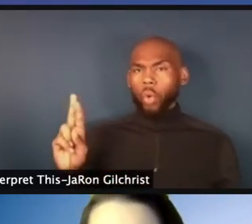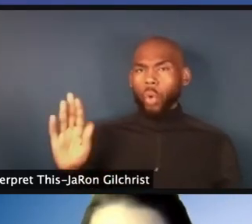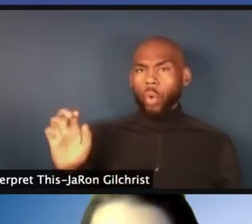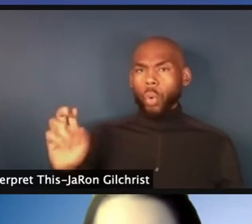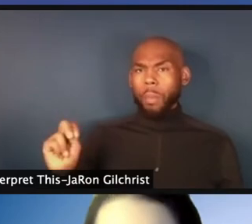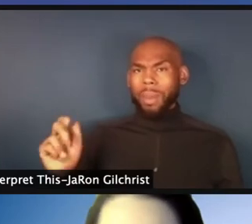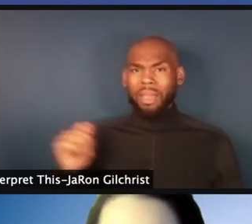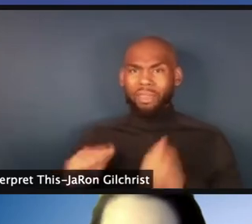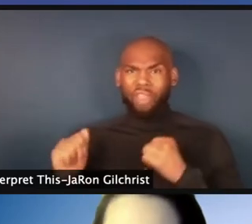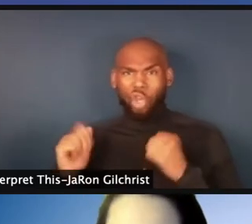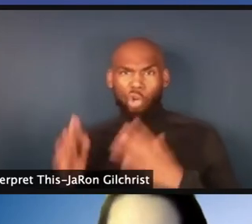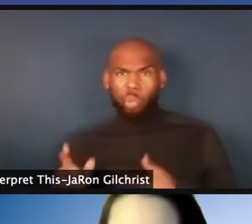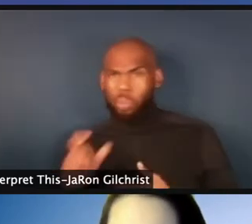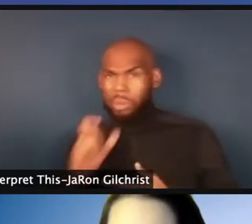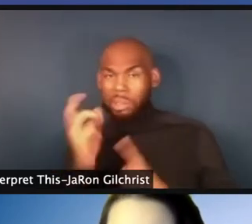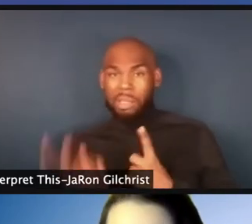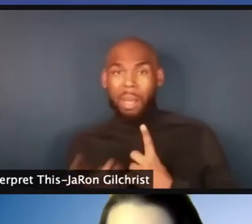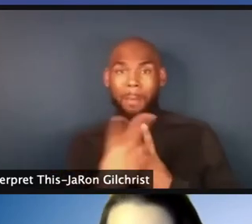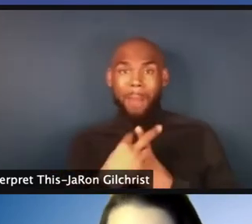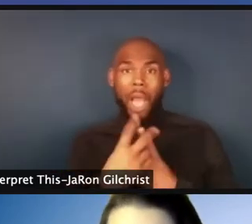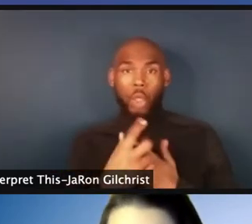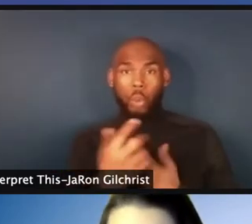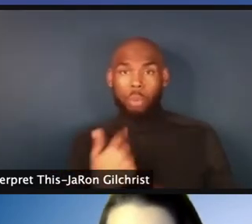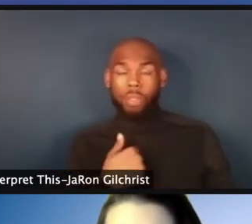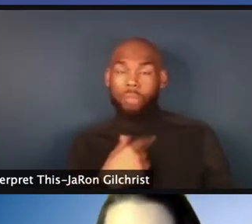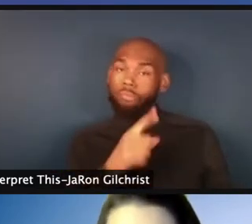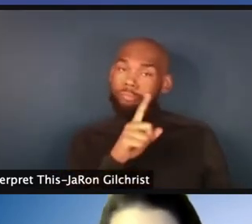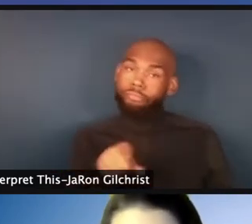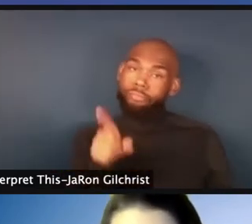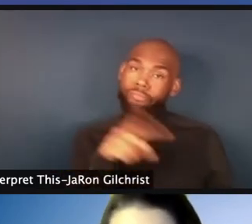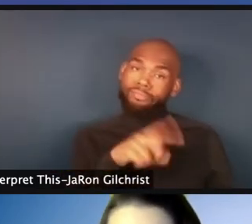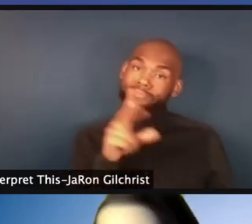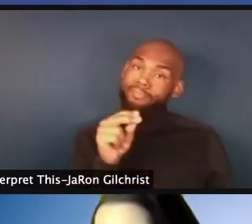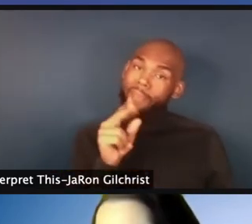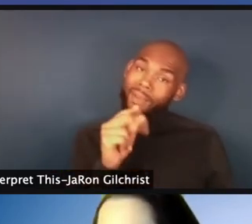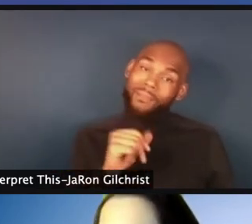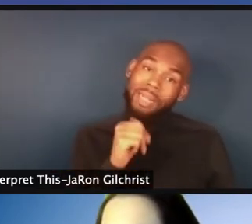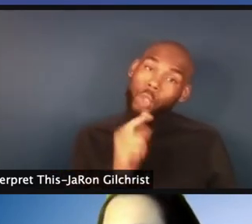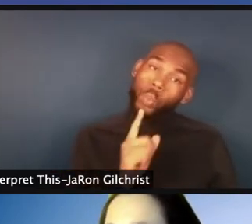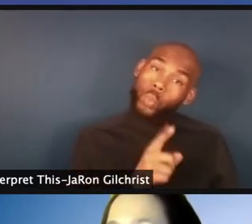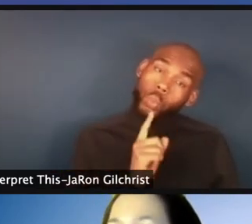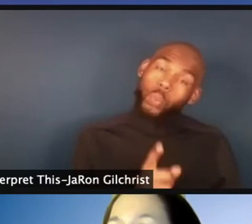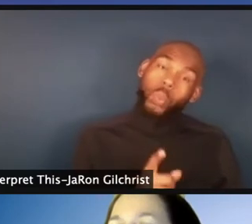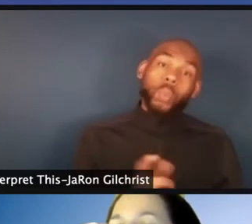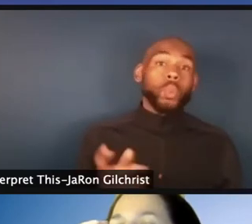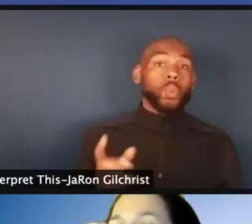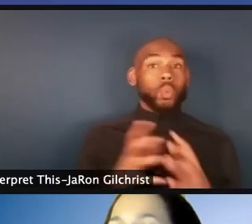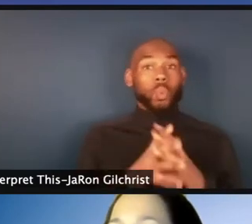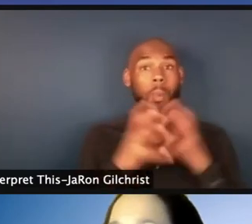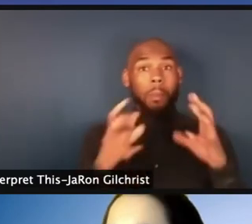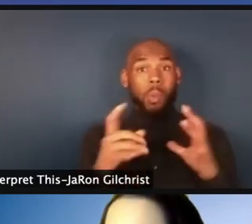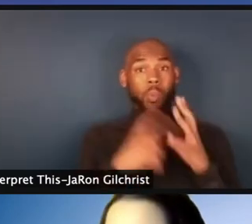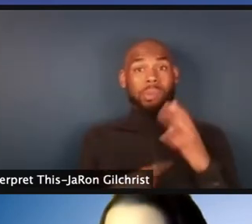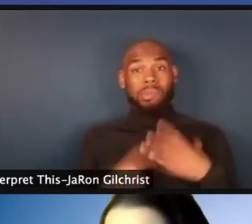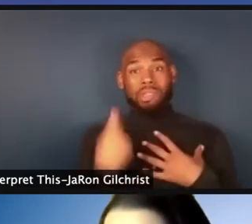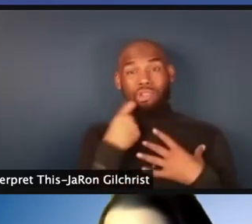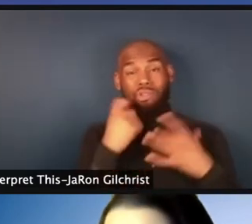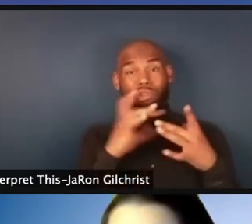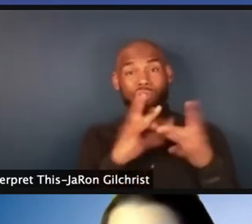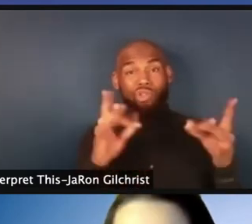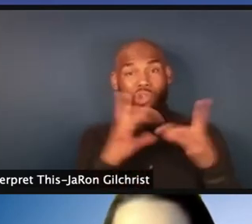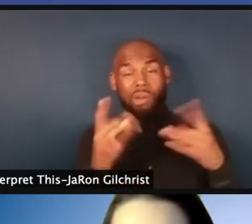me. And actually not the case. There's so much in everything we just shared that even if it feels